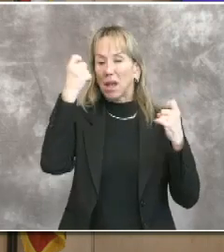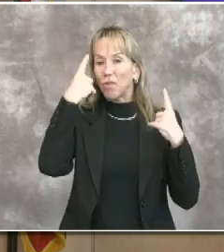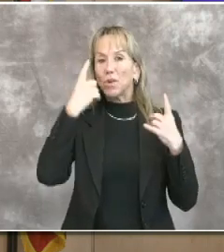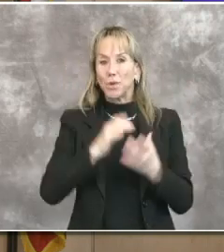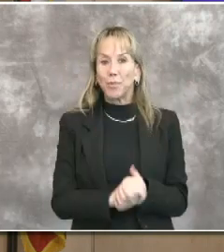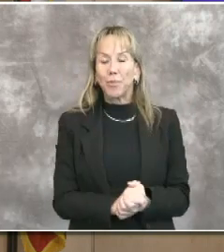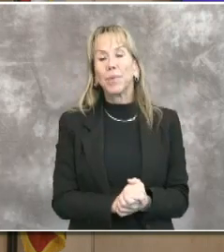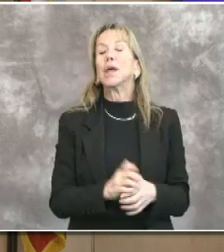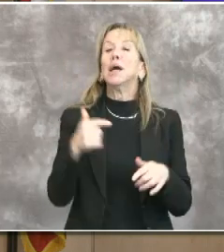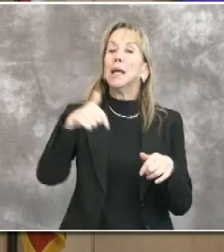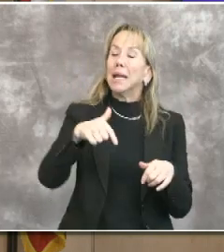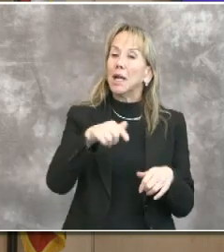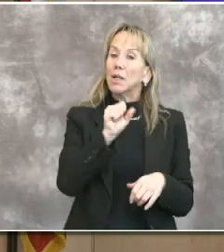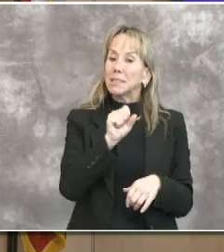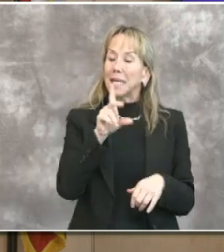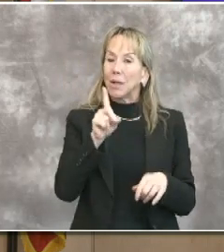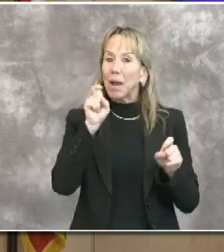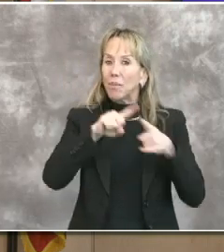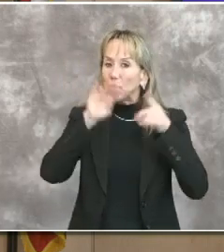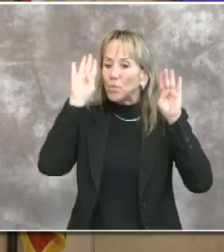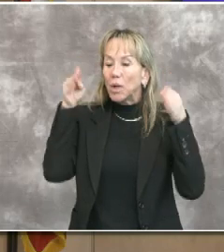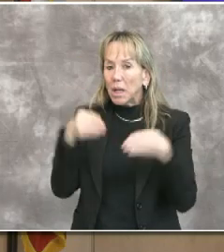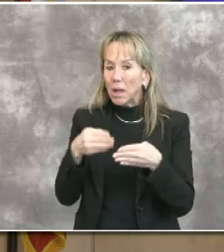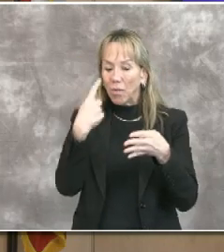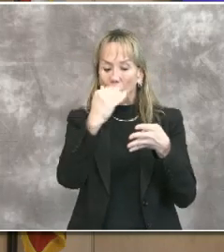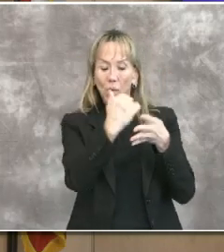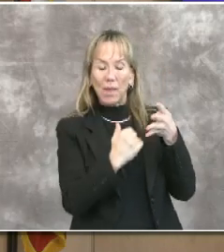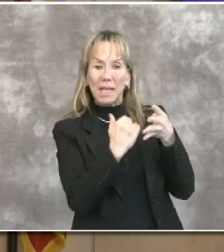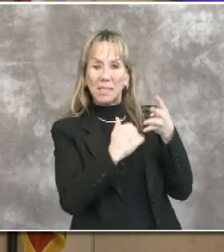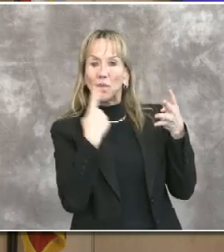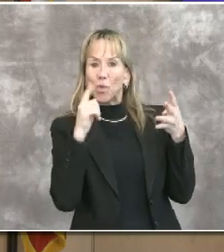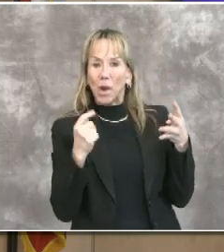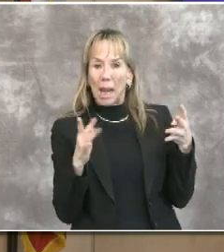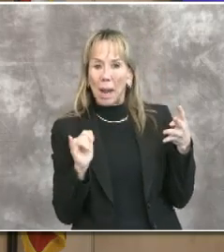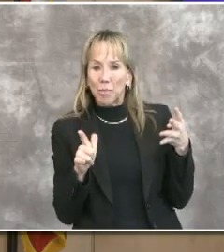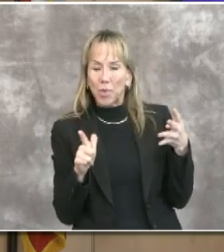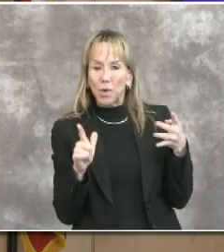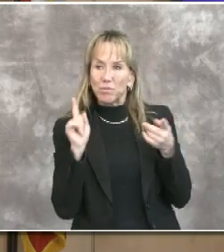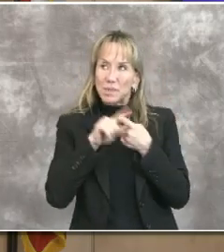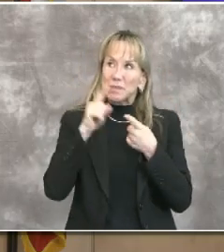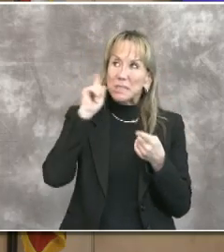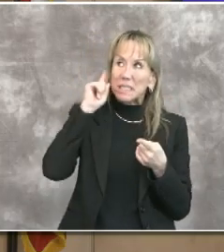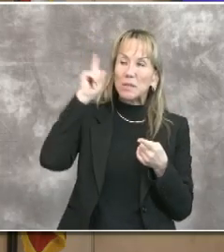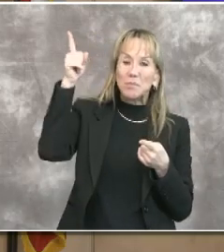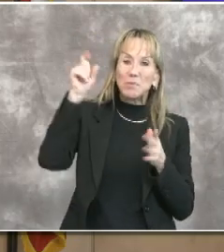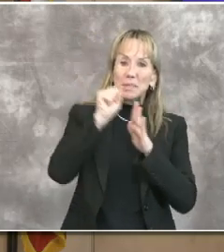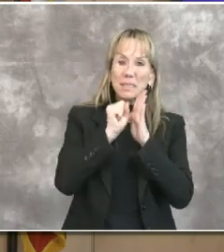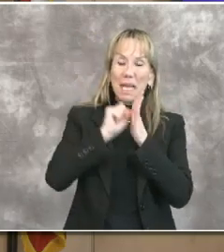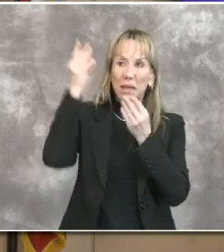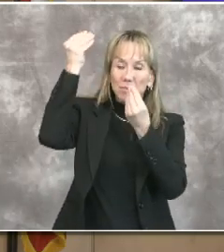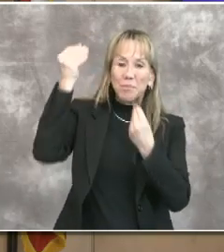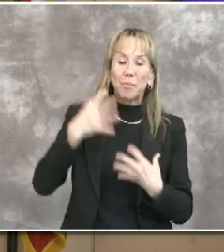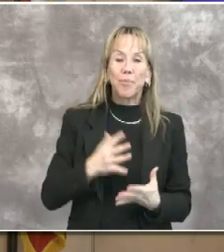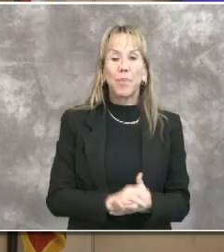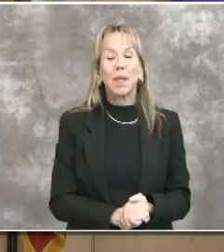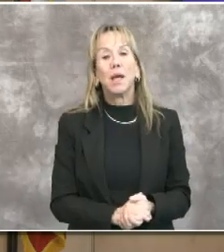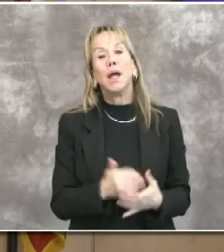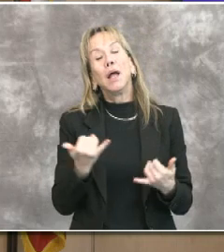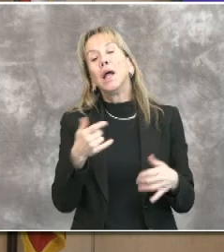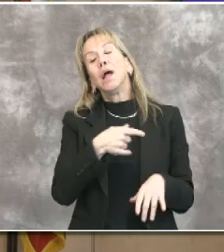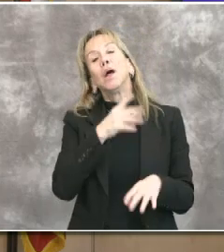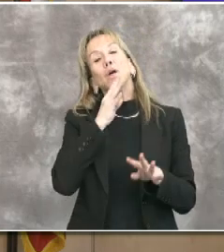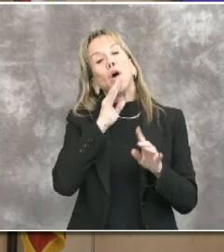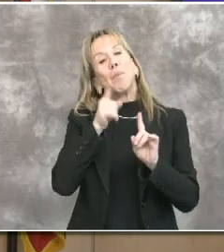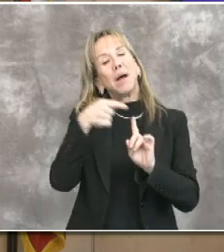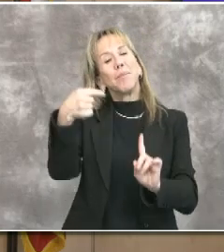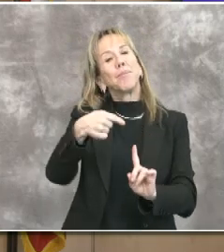County of San Diego has to focus on for the remainder of April. As it relates to parks, beaches, and trails, we need cities and local jurisdictions to